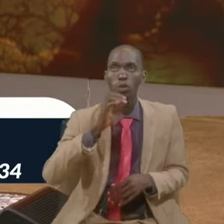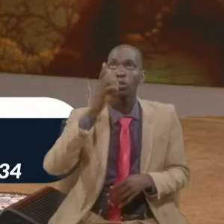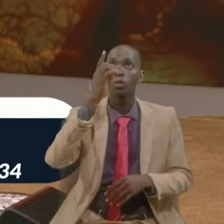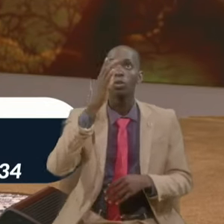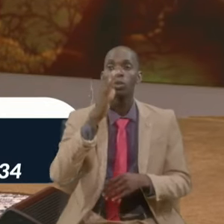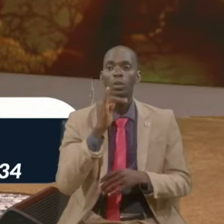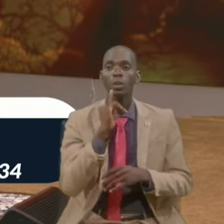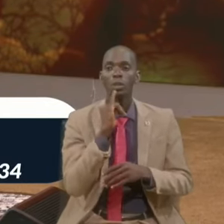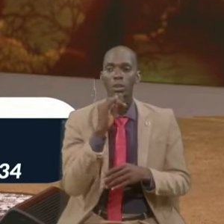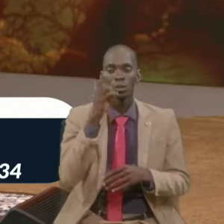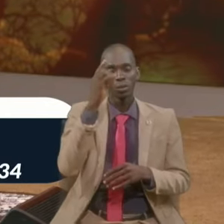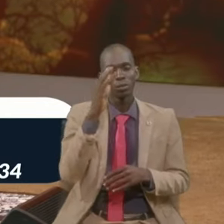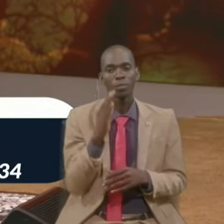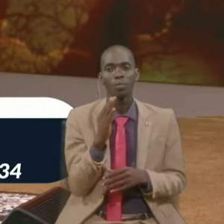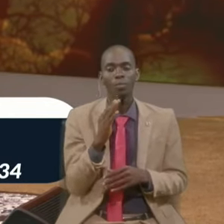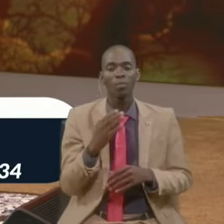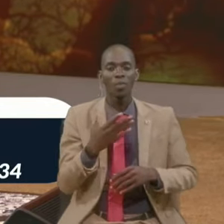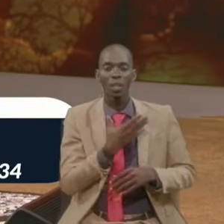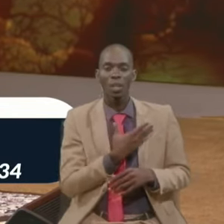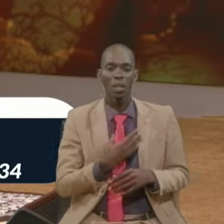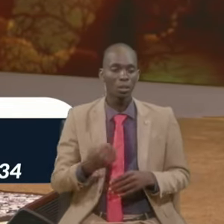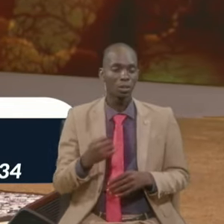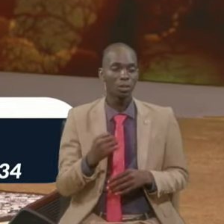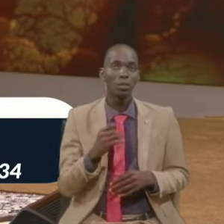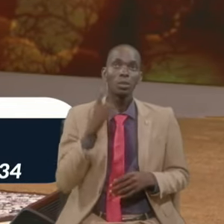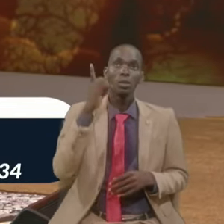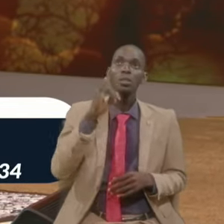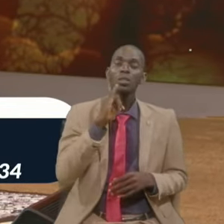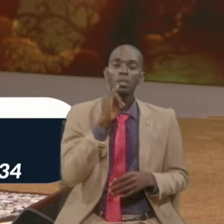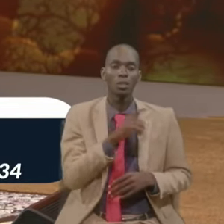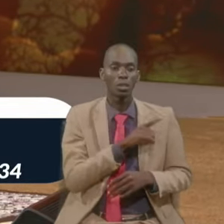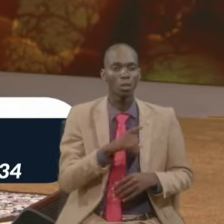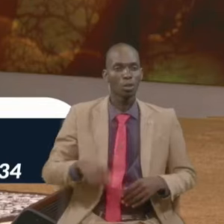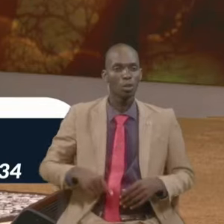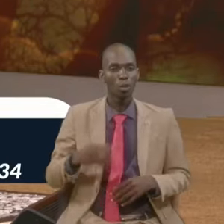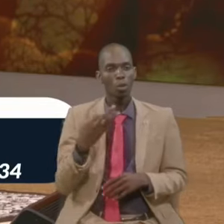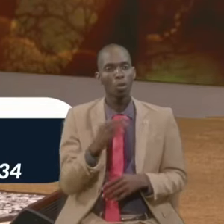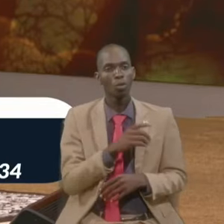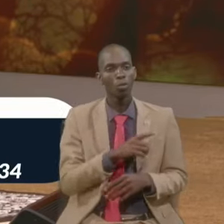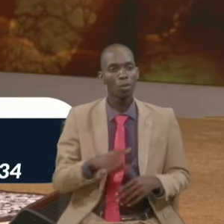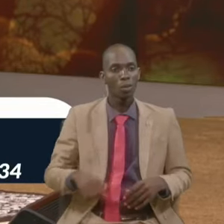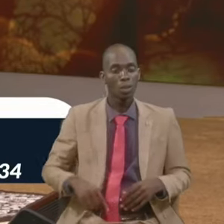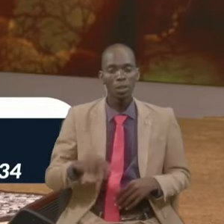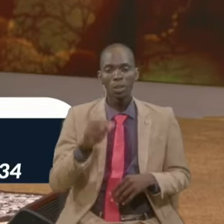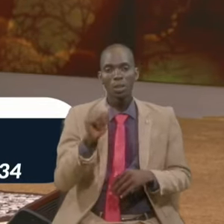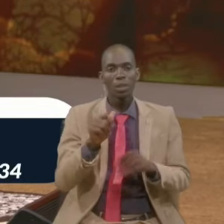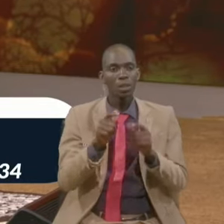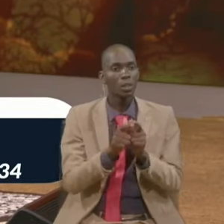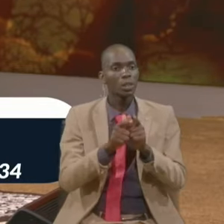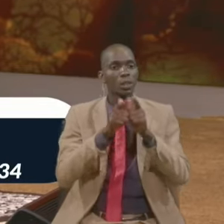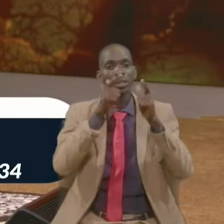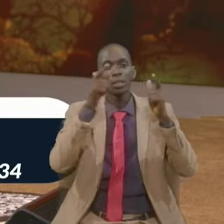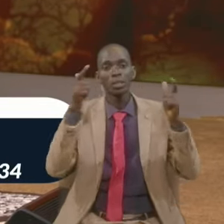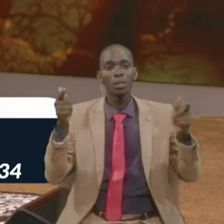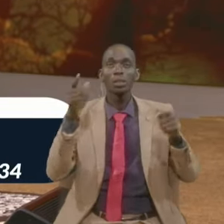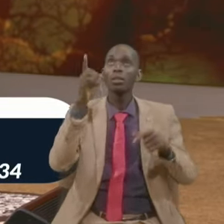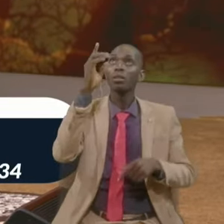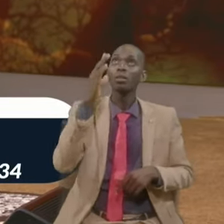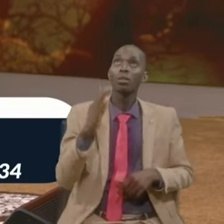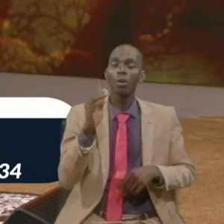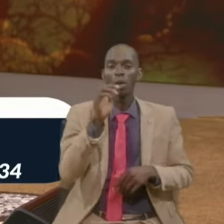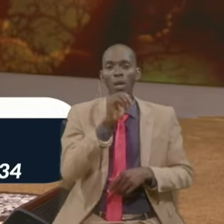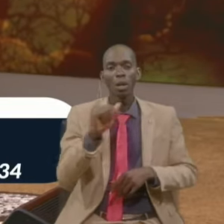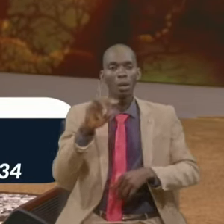God, the God of gods, and Lord of lords, a great God, a mighty and